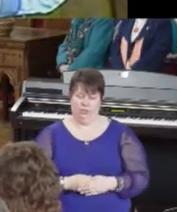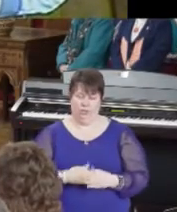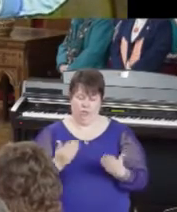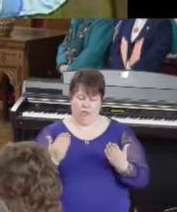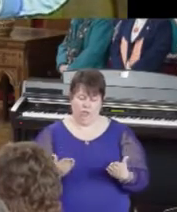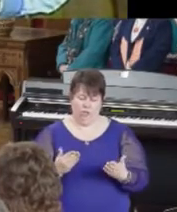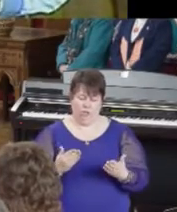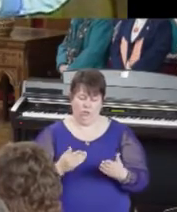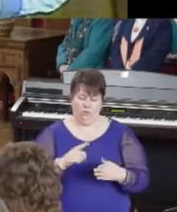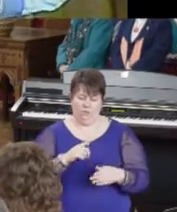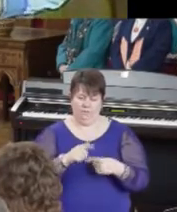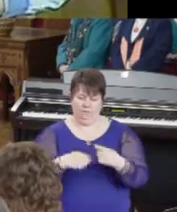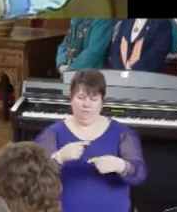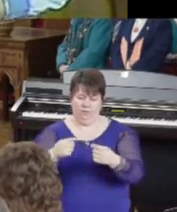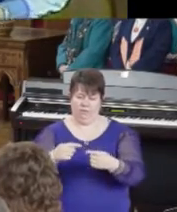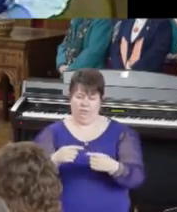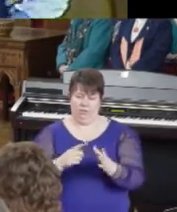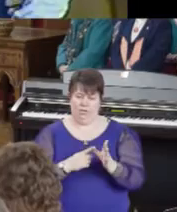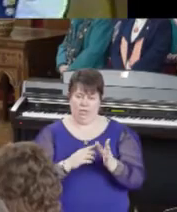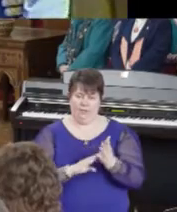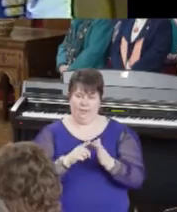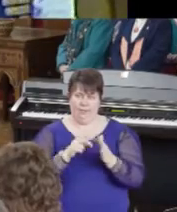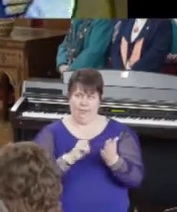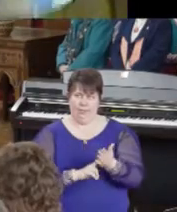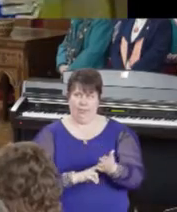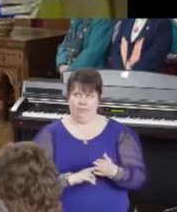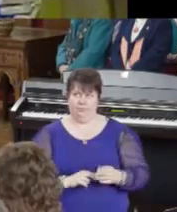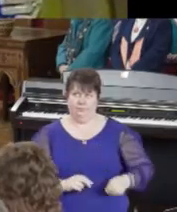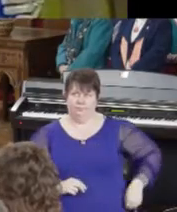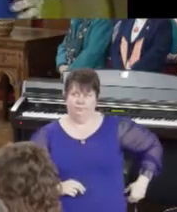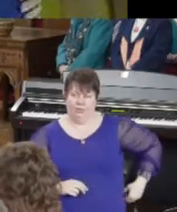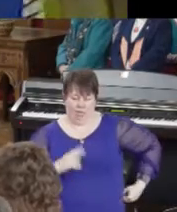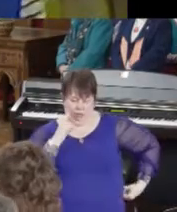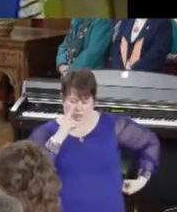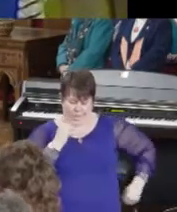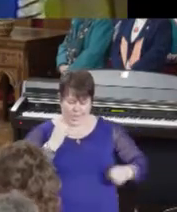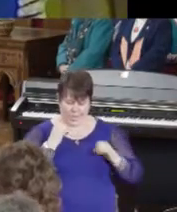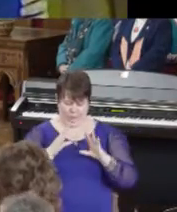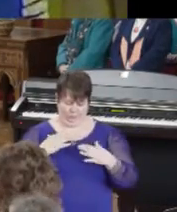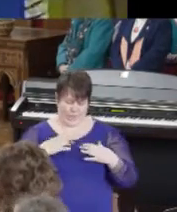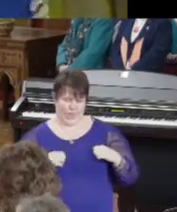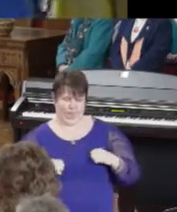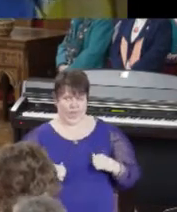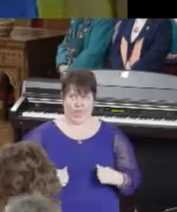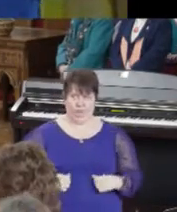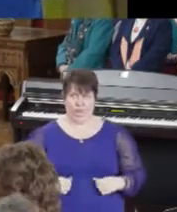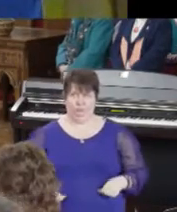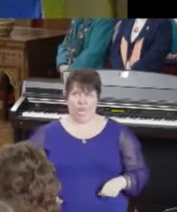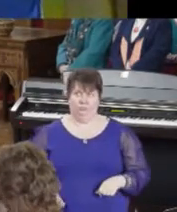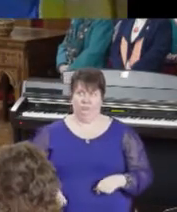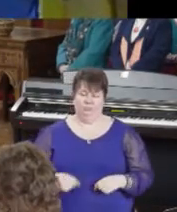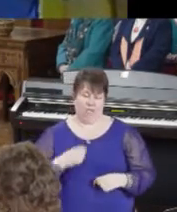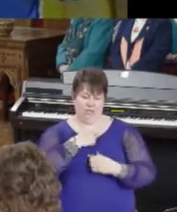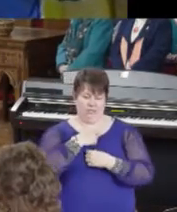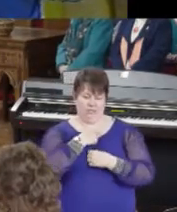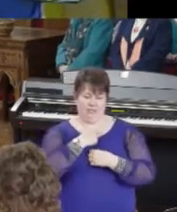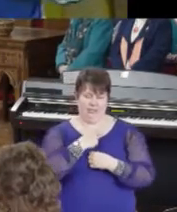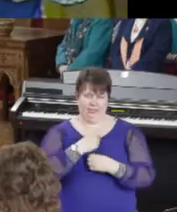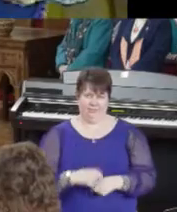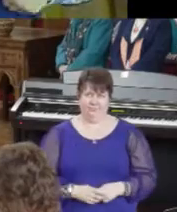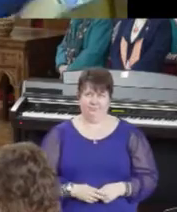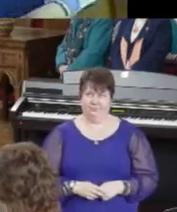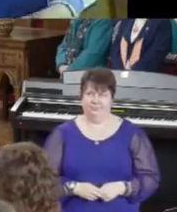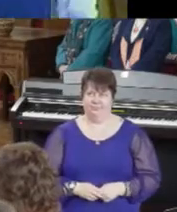and always. Amen. And can I just tell you how smart you look in your lovely tie and